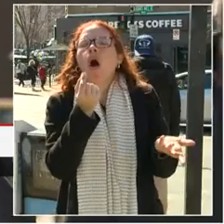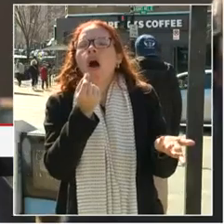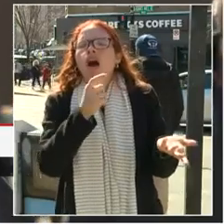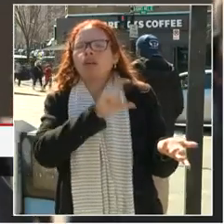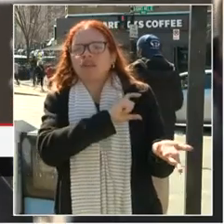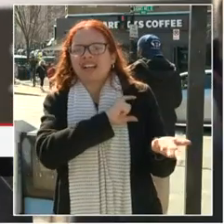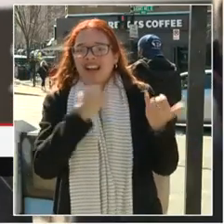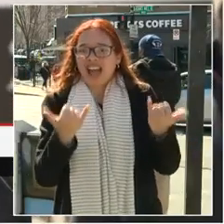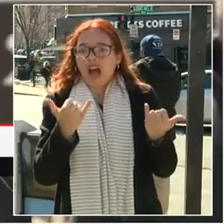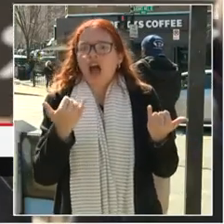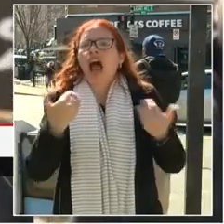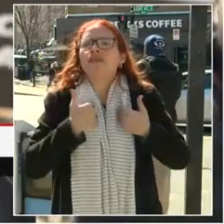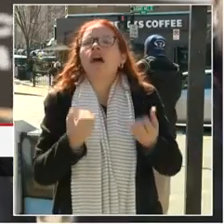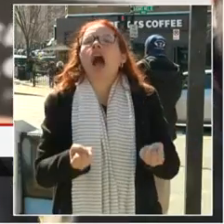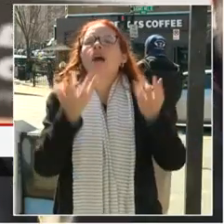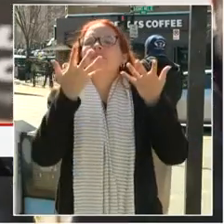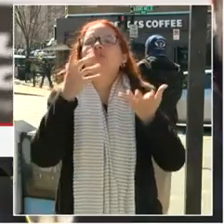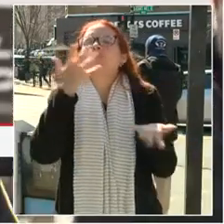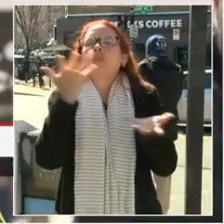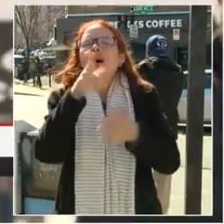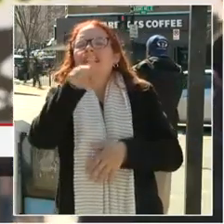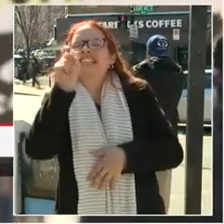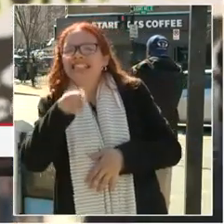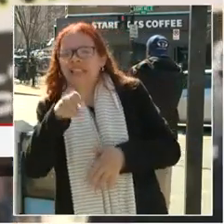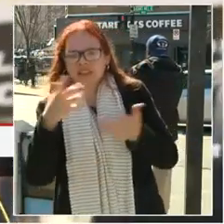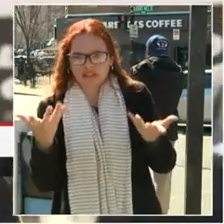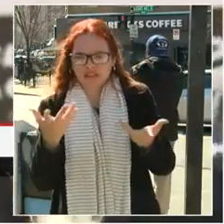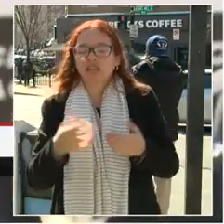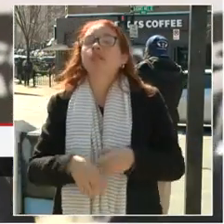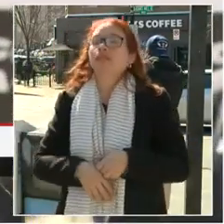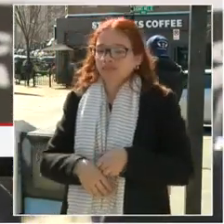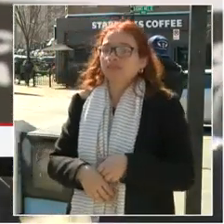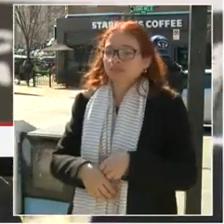many do you think you still need? So as of today, we're at